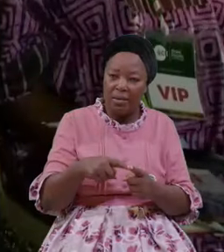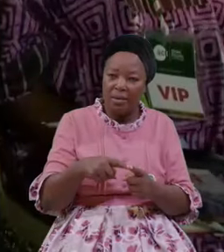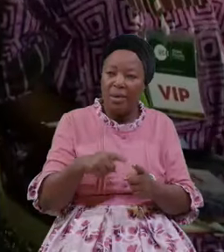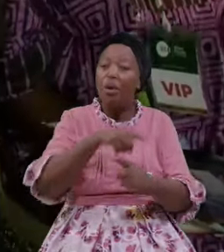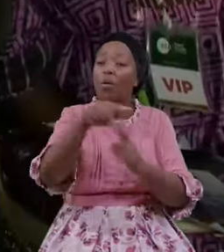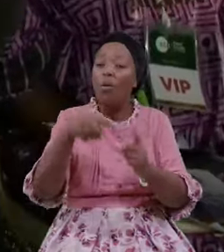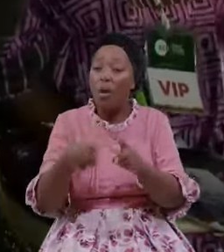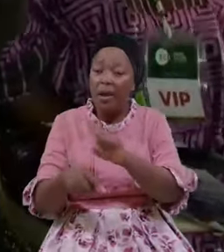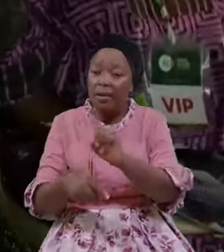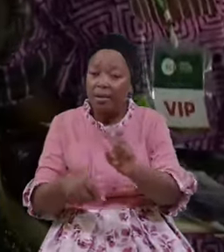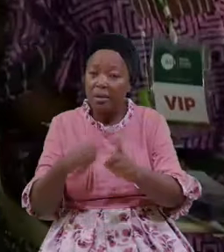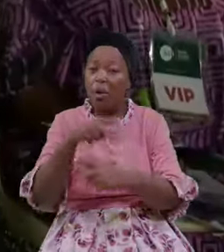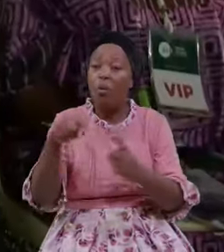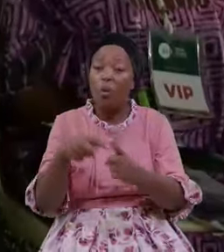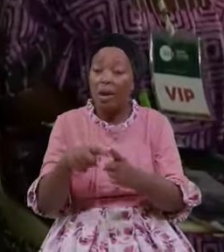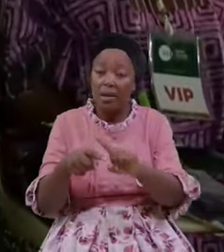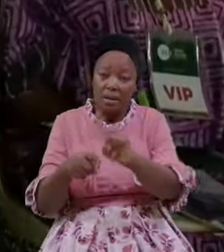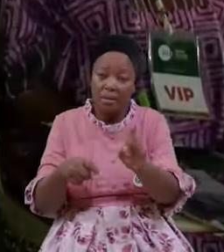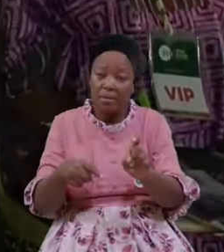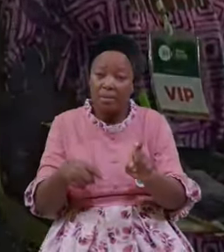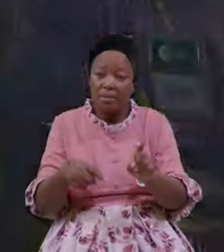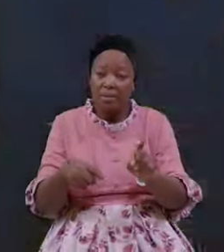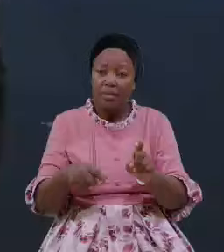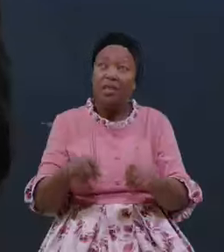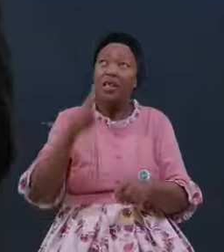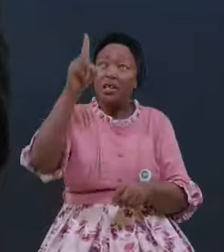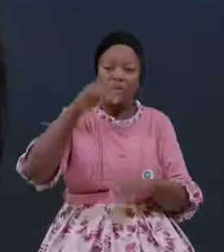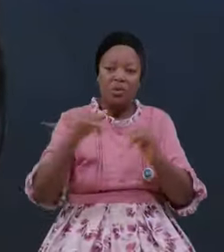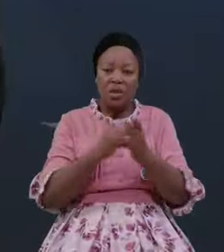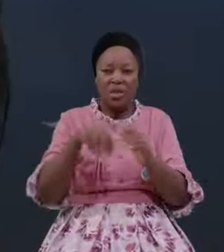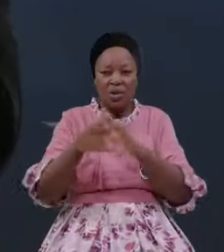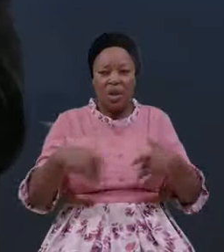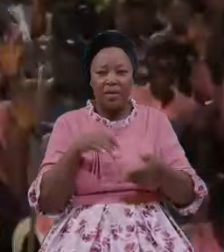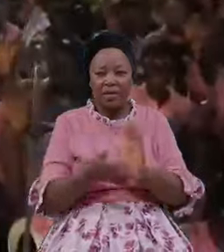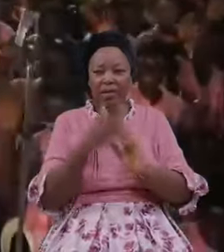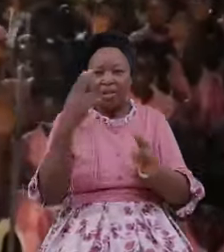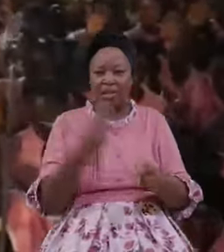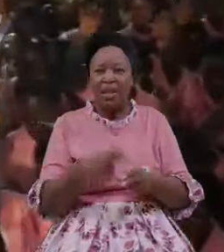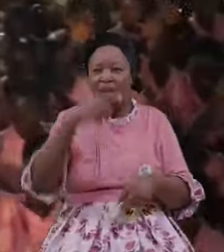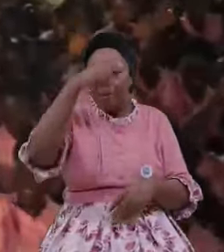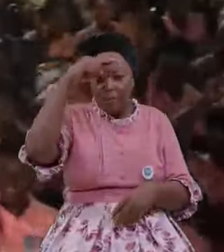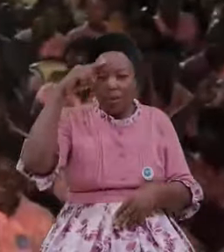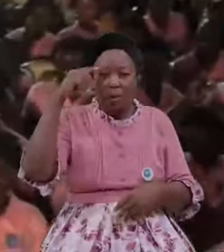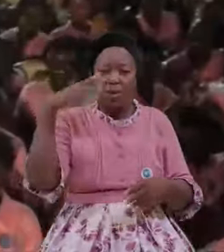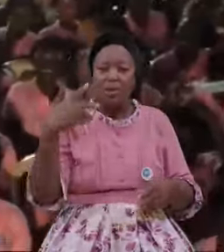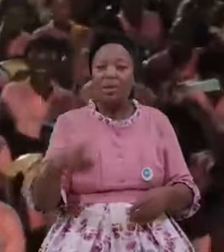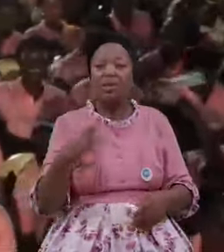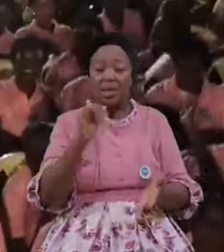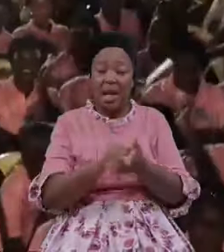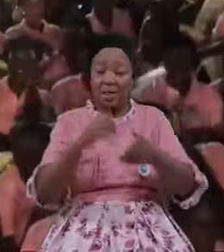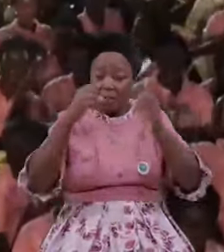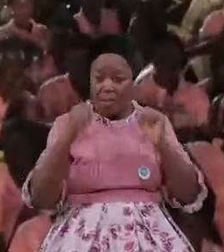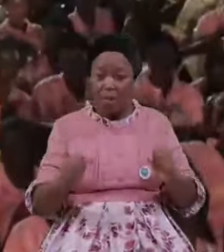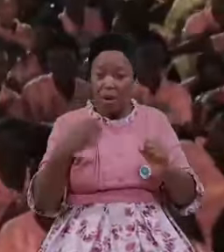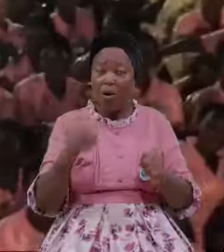When you will do it in your life in Jesus' name, because the power of his